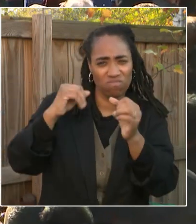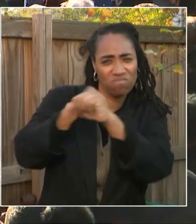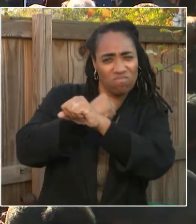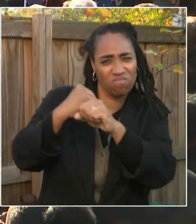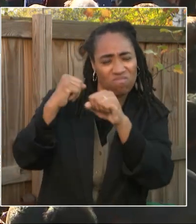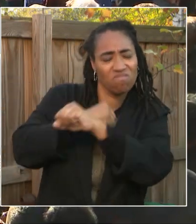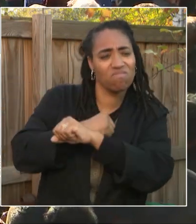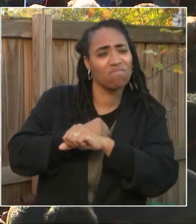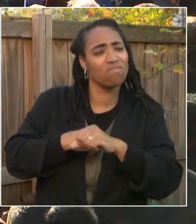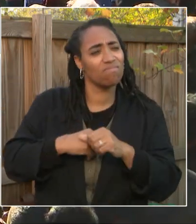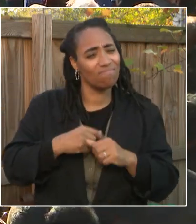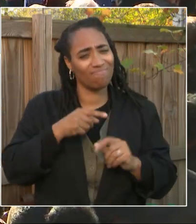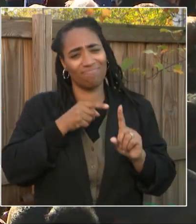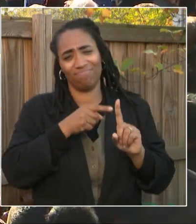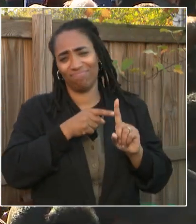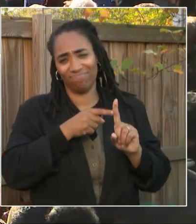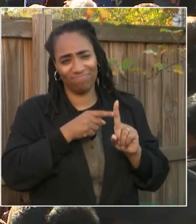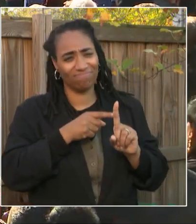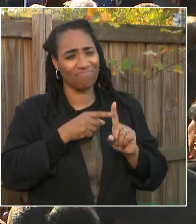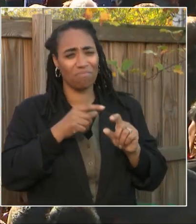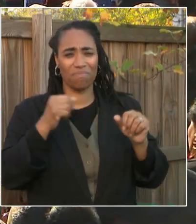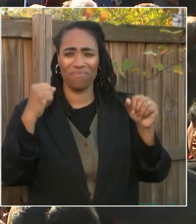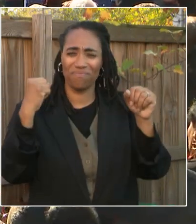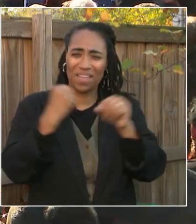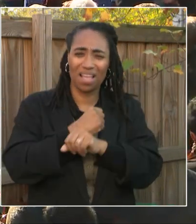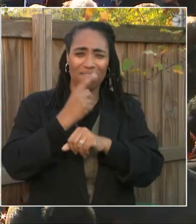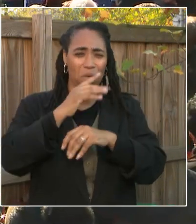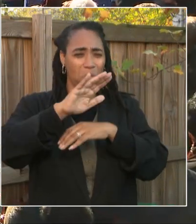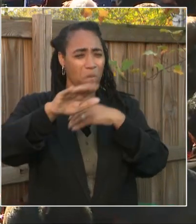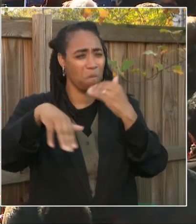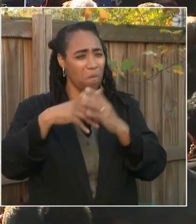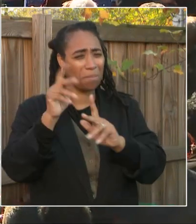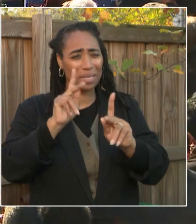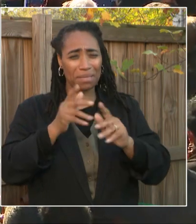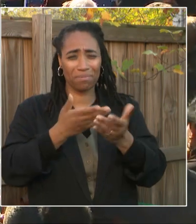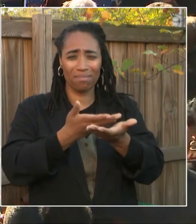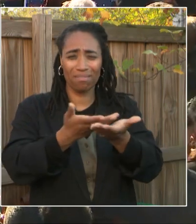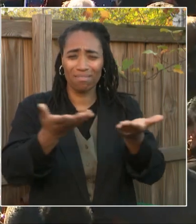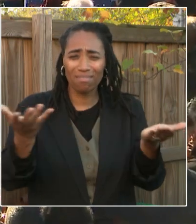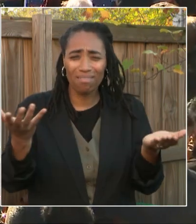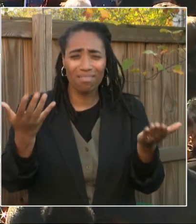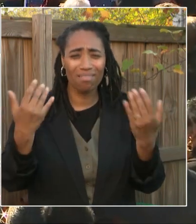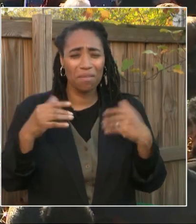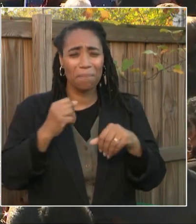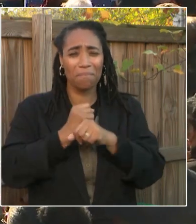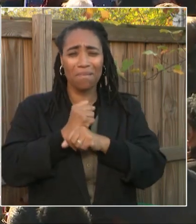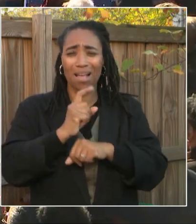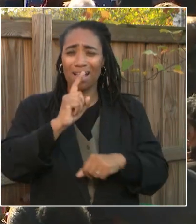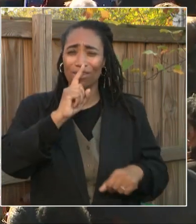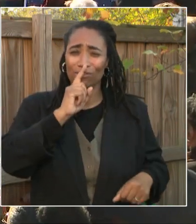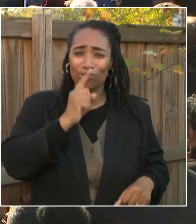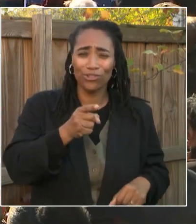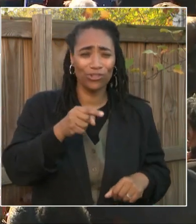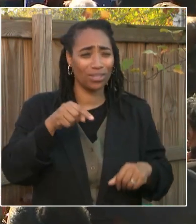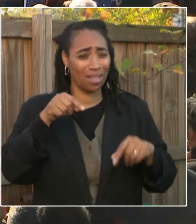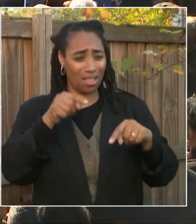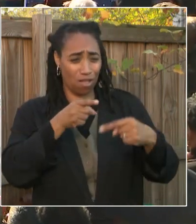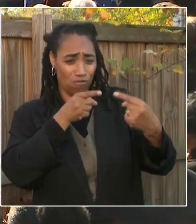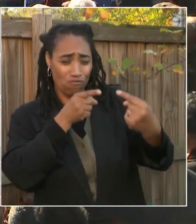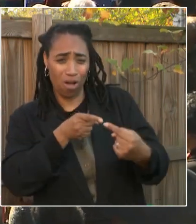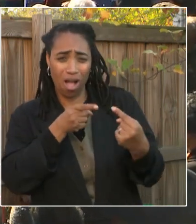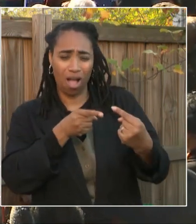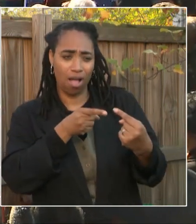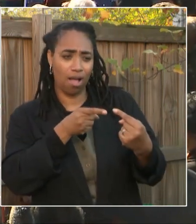this moment in fighting for all that are on the margins to make sure that in this liberation struggle that go-go music is